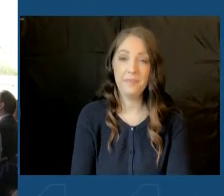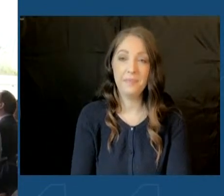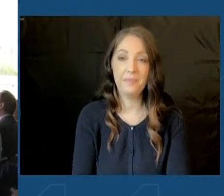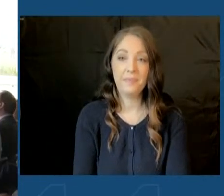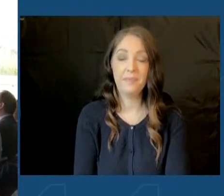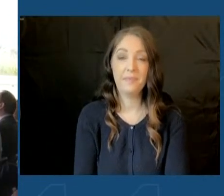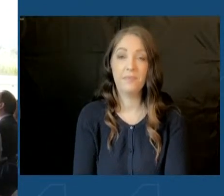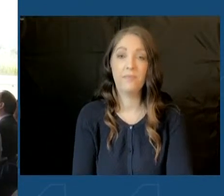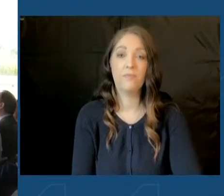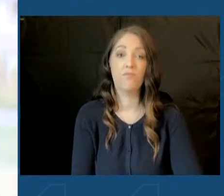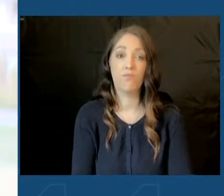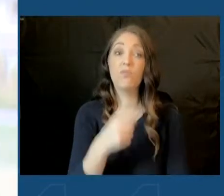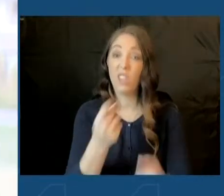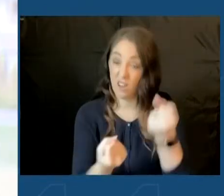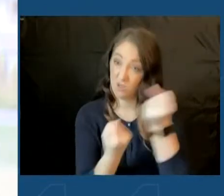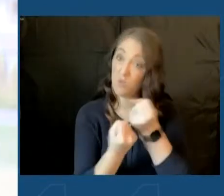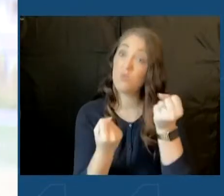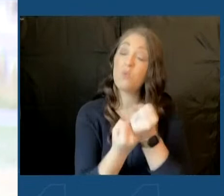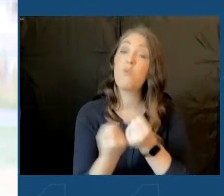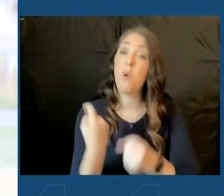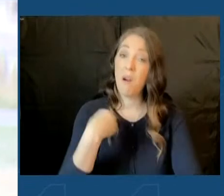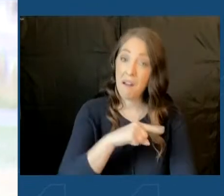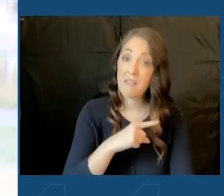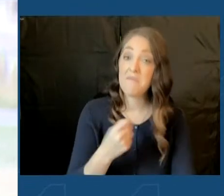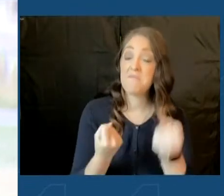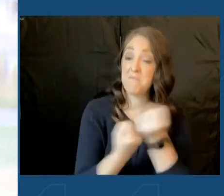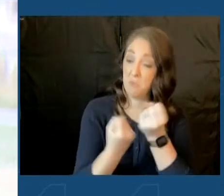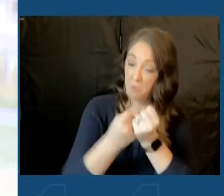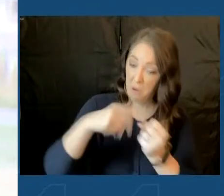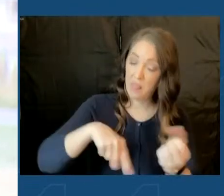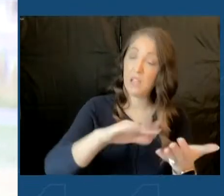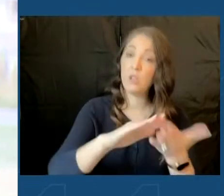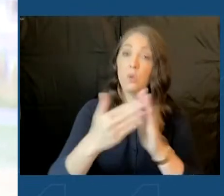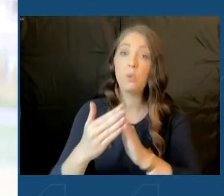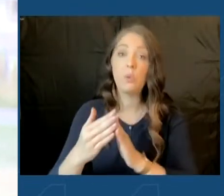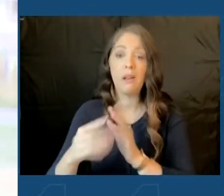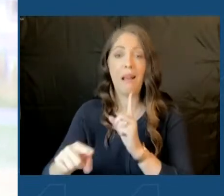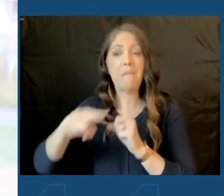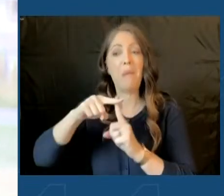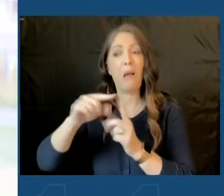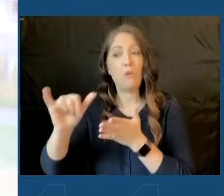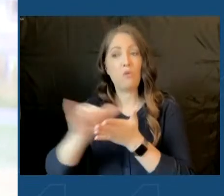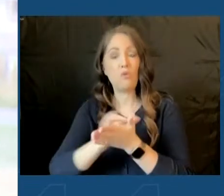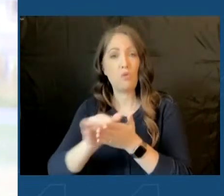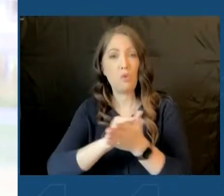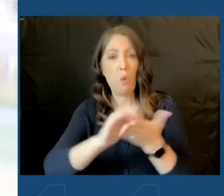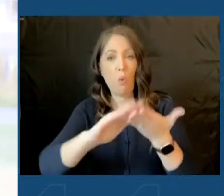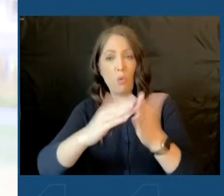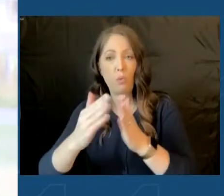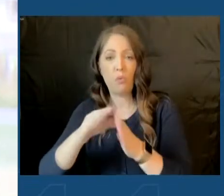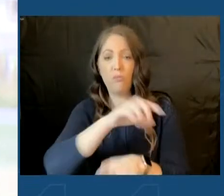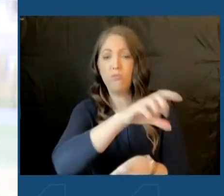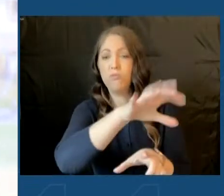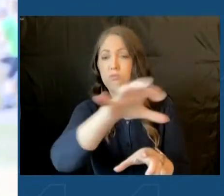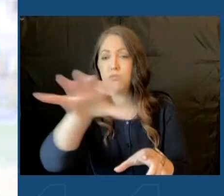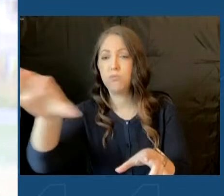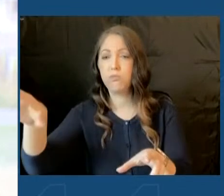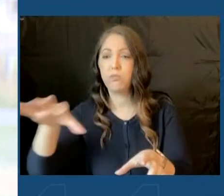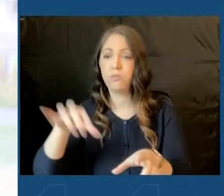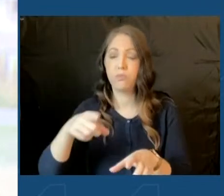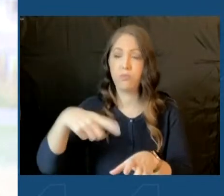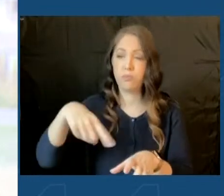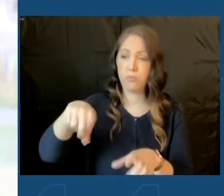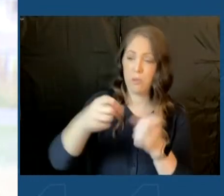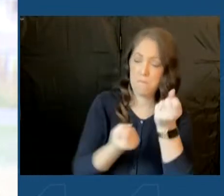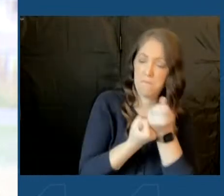Being there for us. Being there for this community, but also communities all over New York State that need that long overdue investment